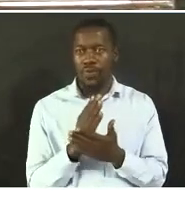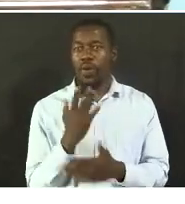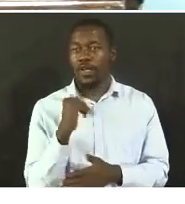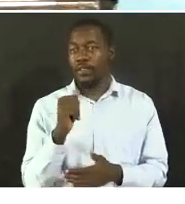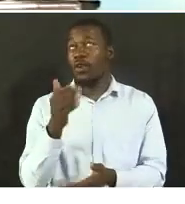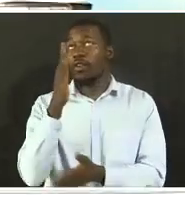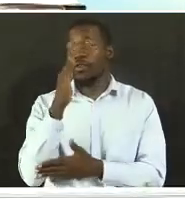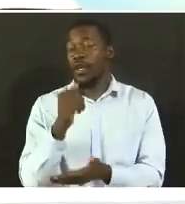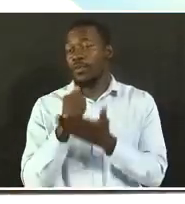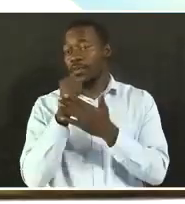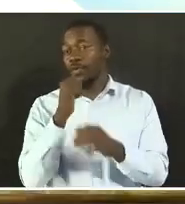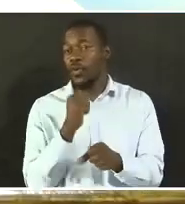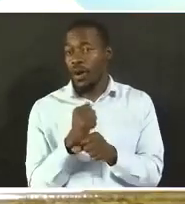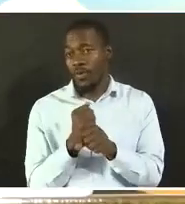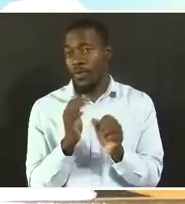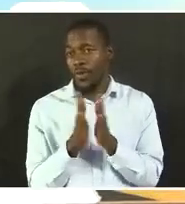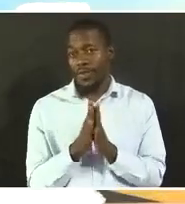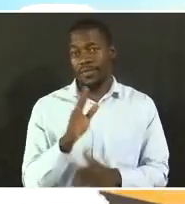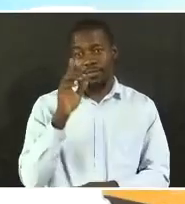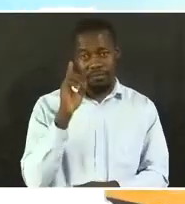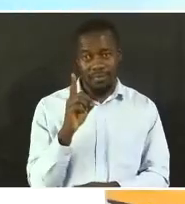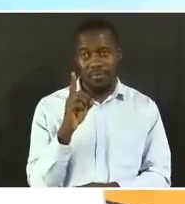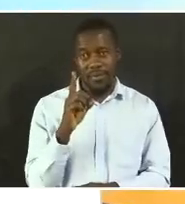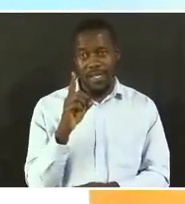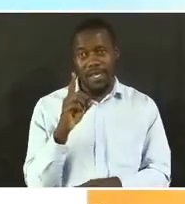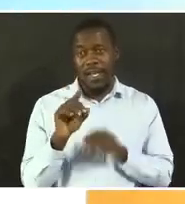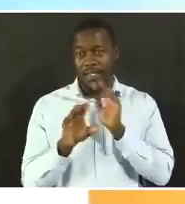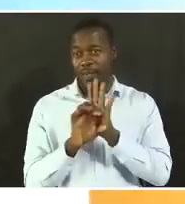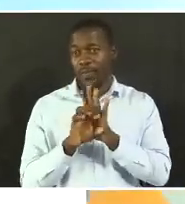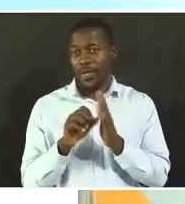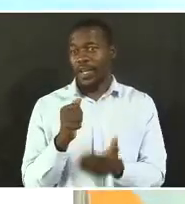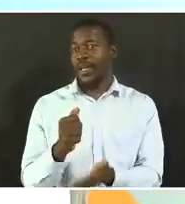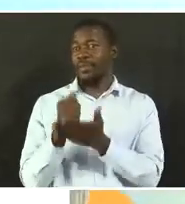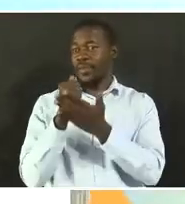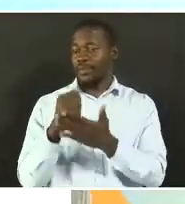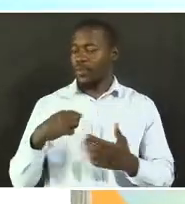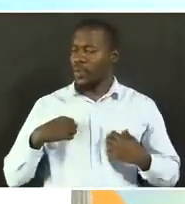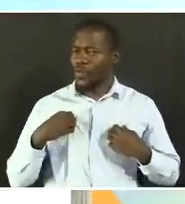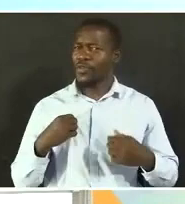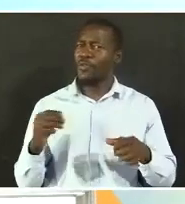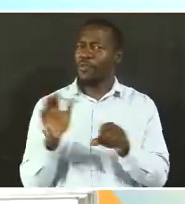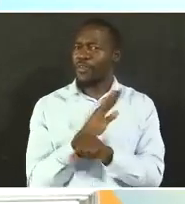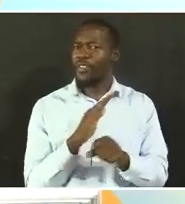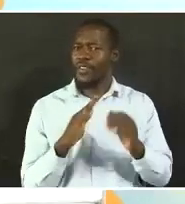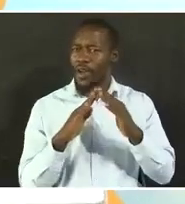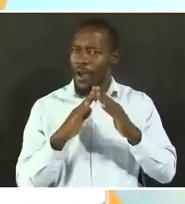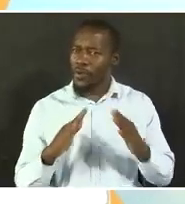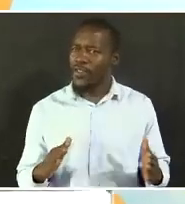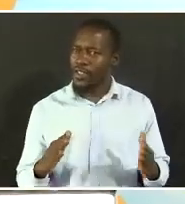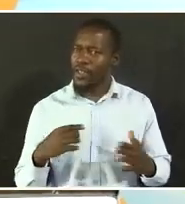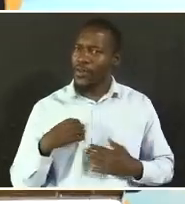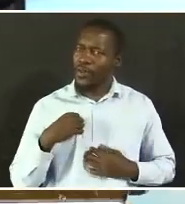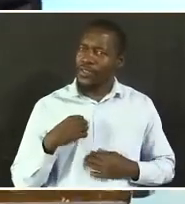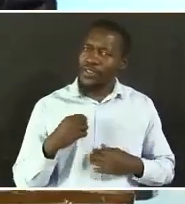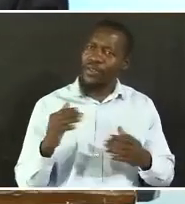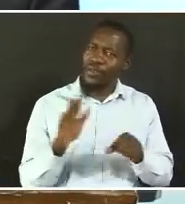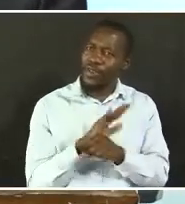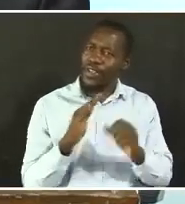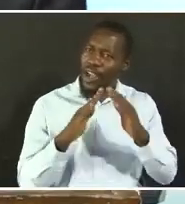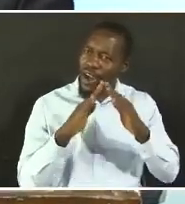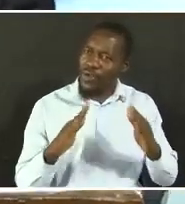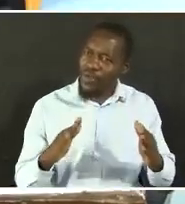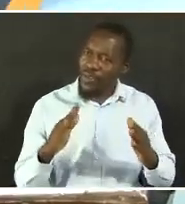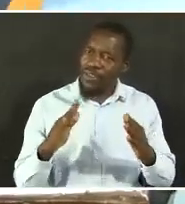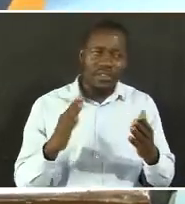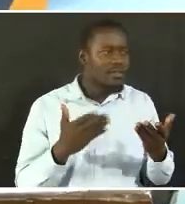to help you so that what is running through your mind, how you can be able to participate in the Lord's ministry, God can help you. Let me pray for